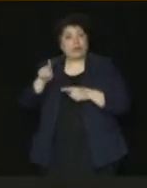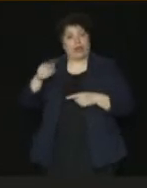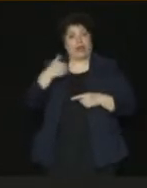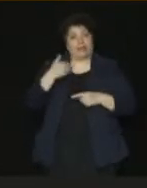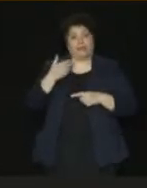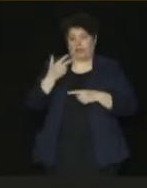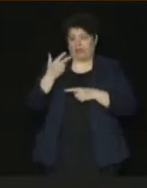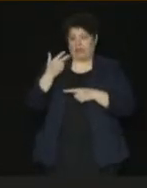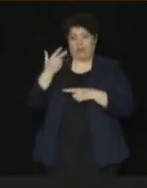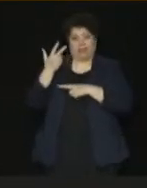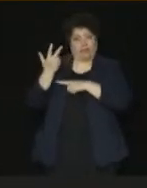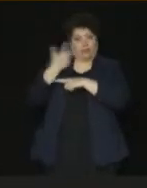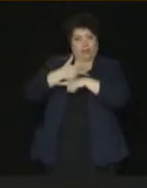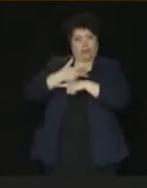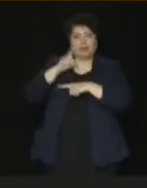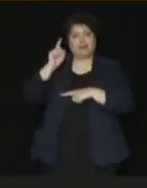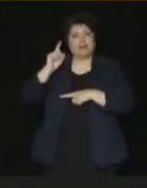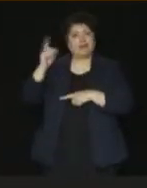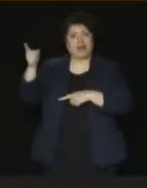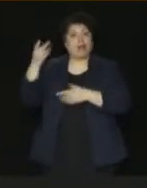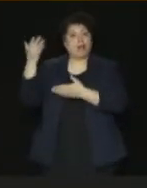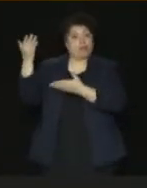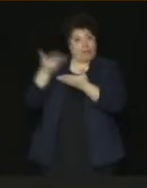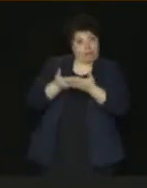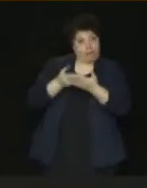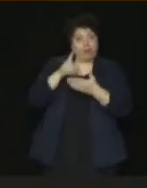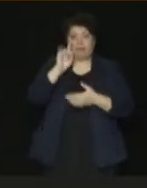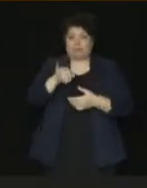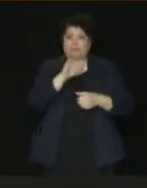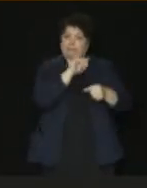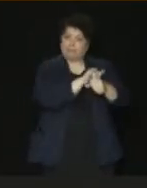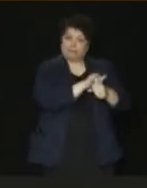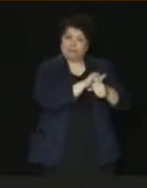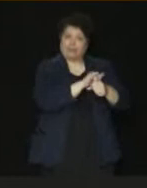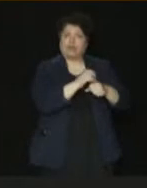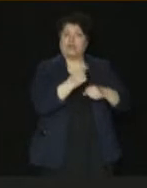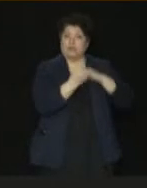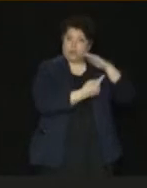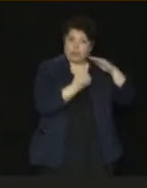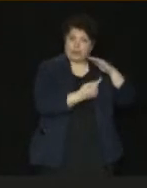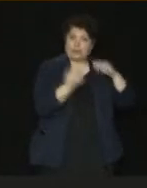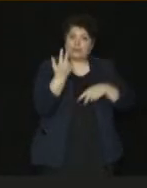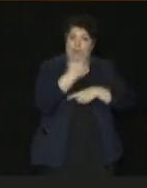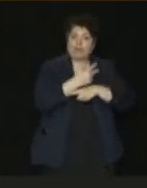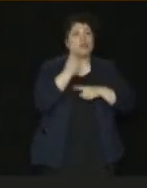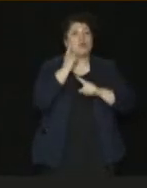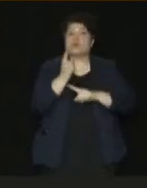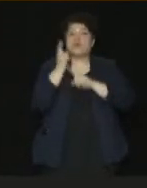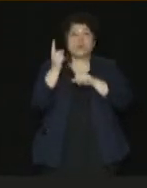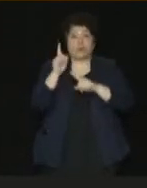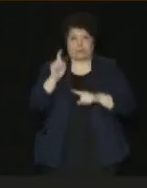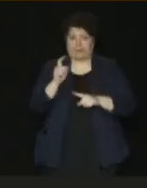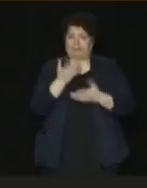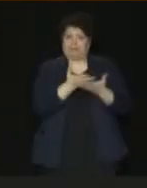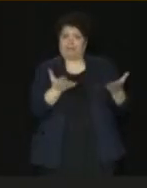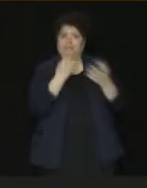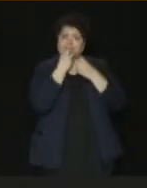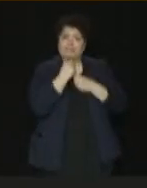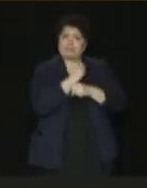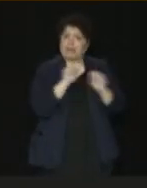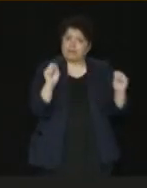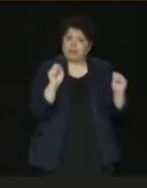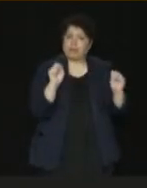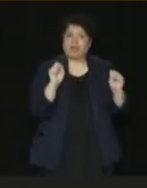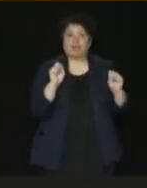quarantine on arrival are designed to keep Canadians safe. Obviously, there may